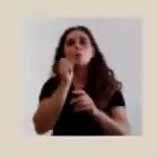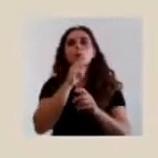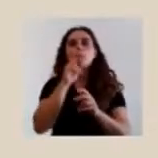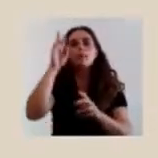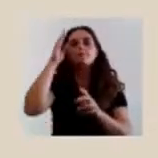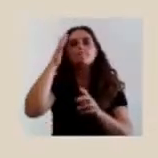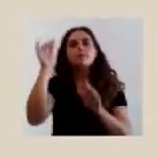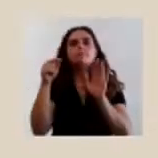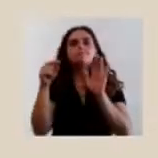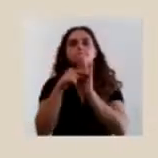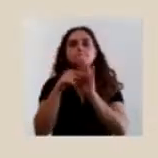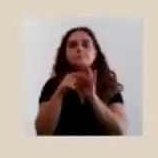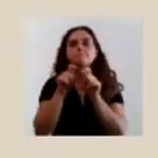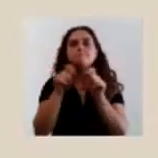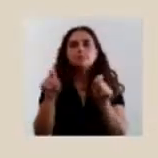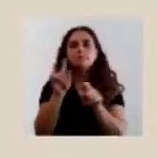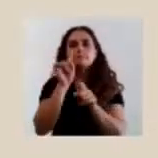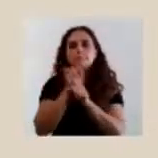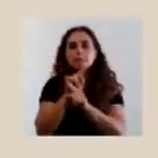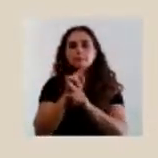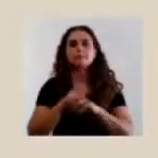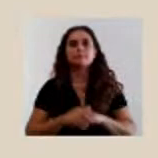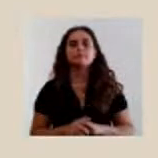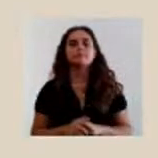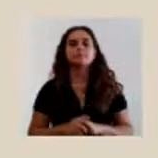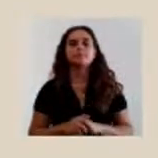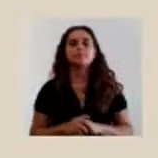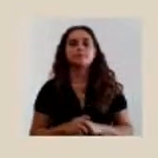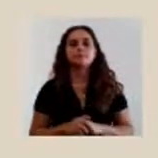bias, specifically implicit bias.